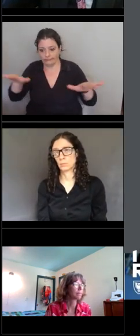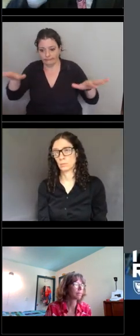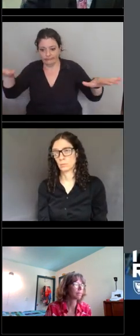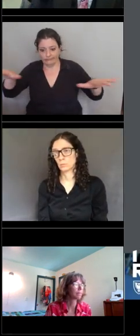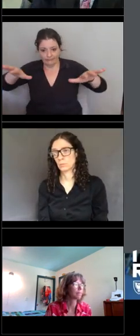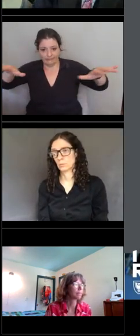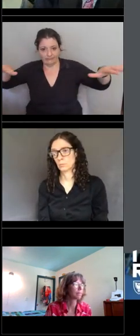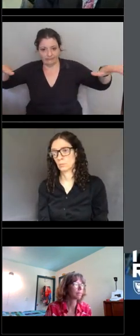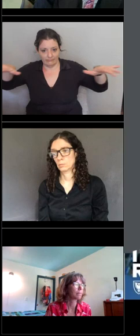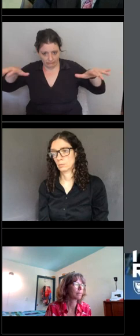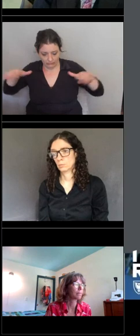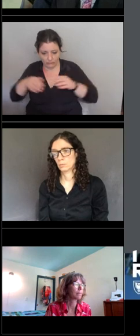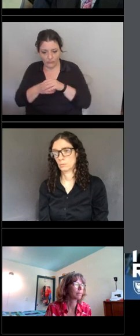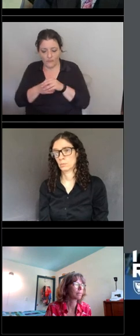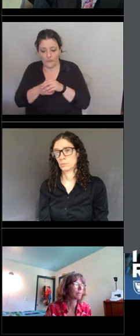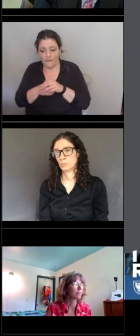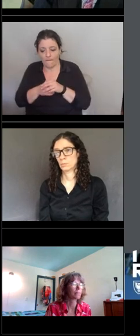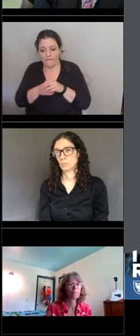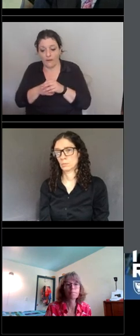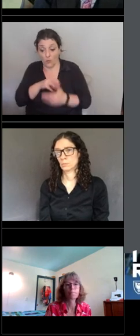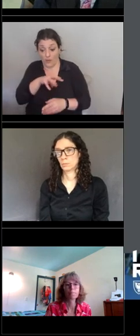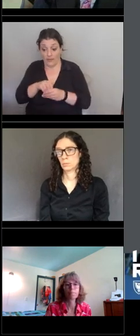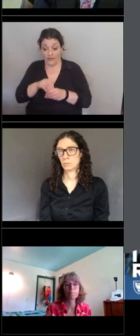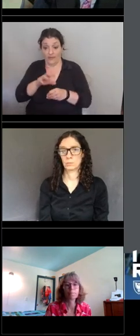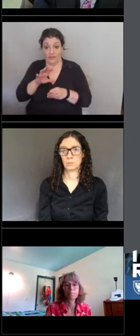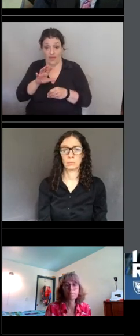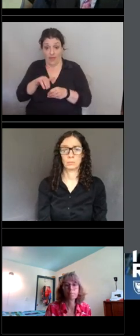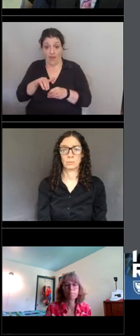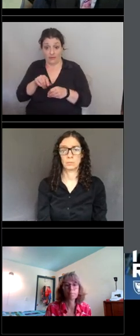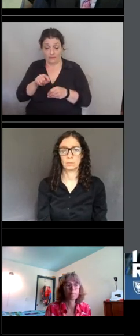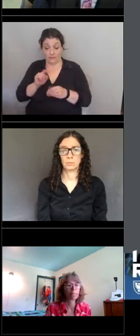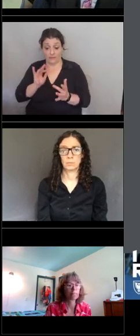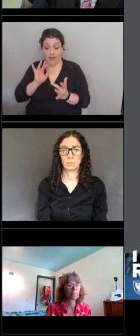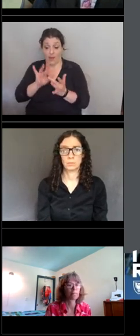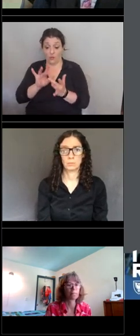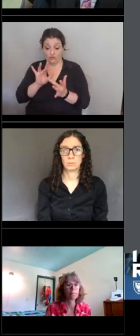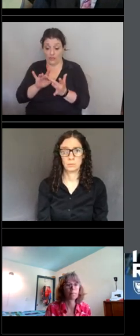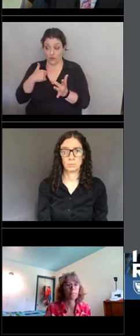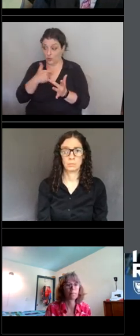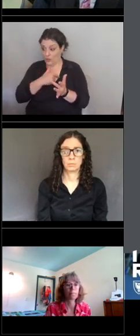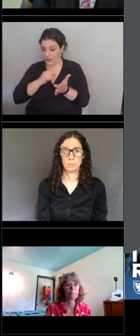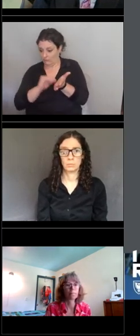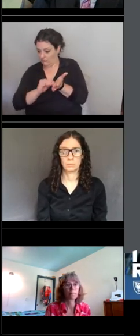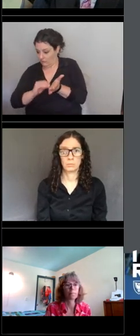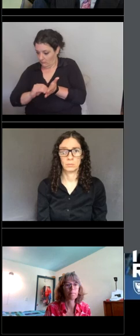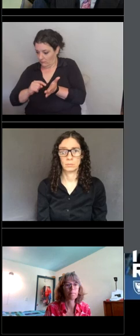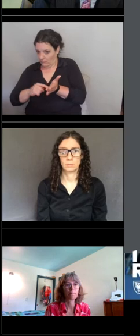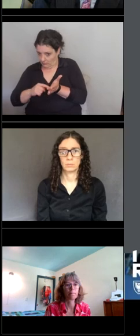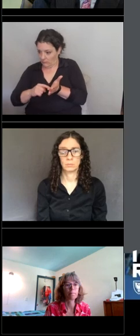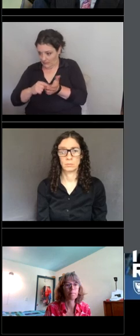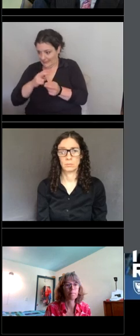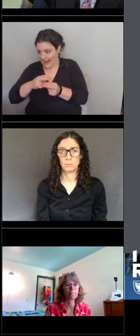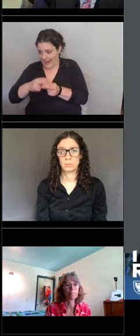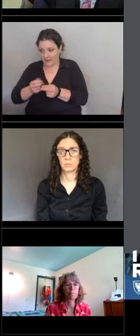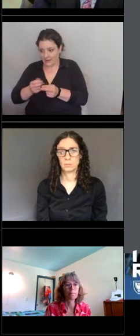see references to multiple stakeholders. There wasn't as